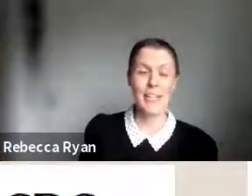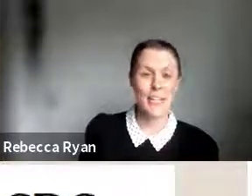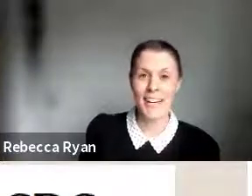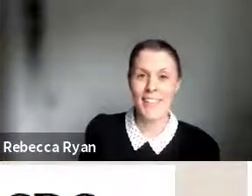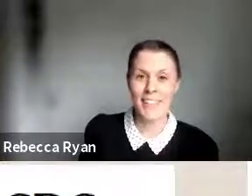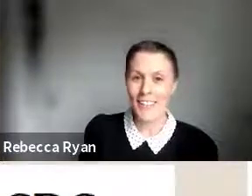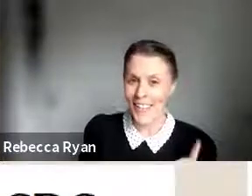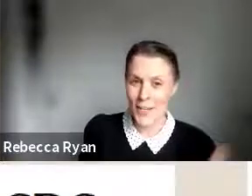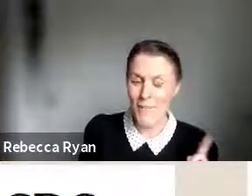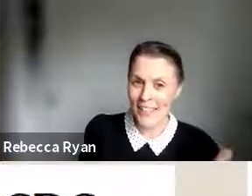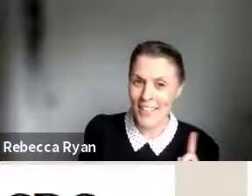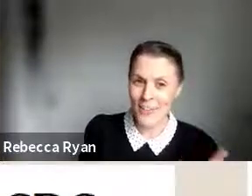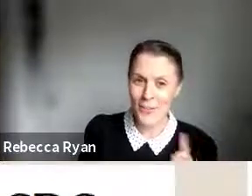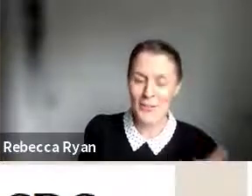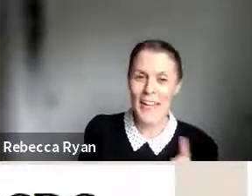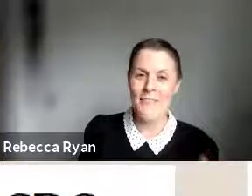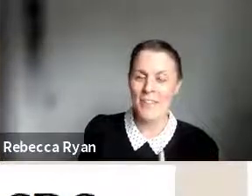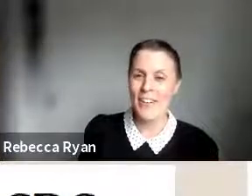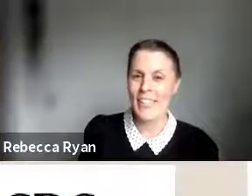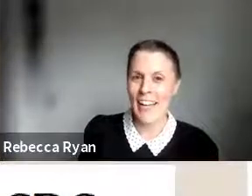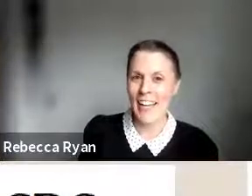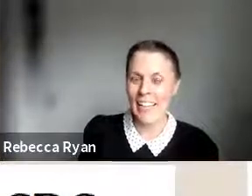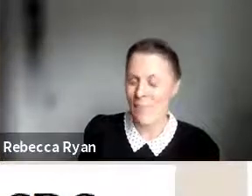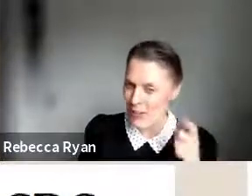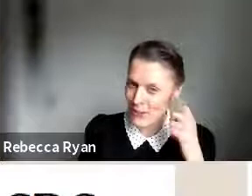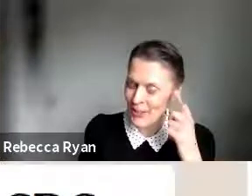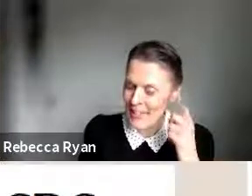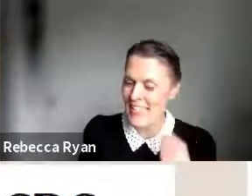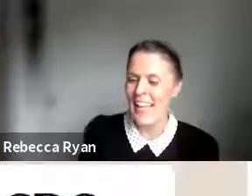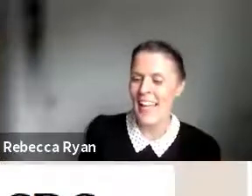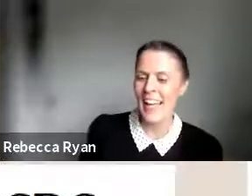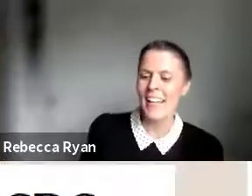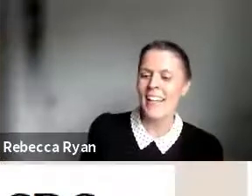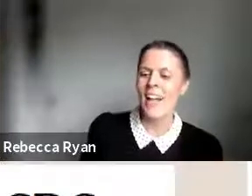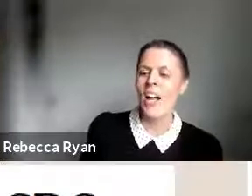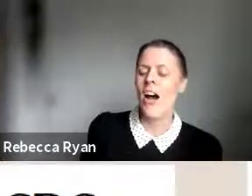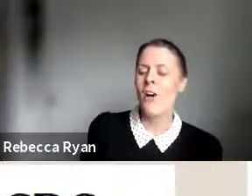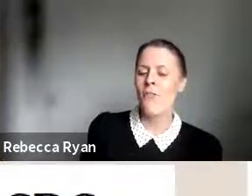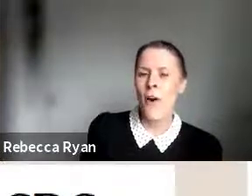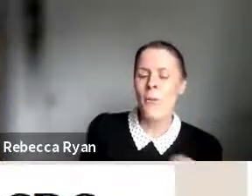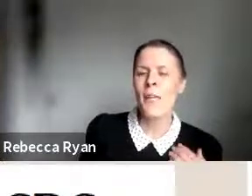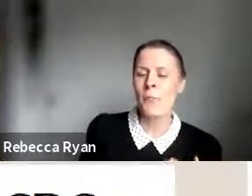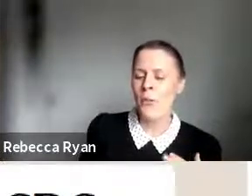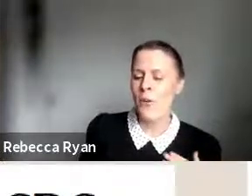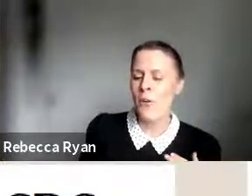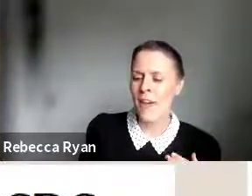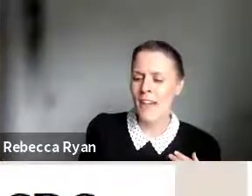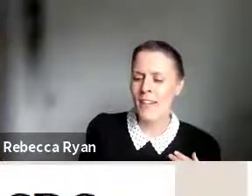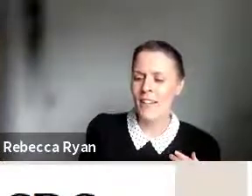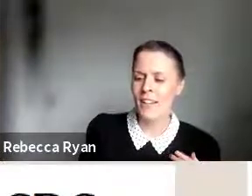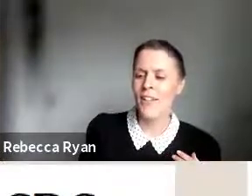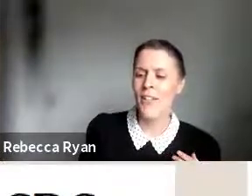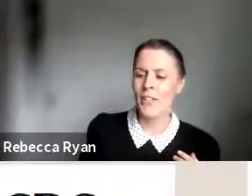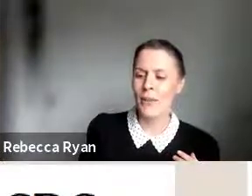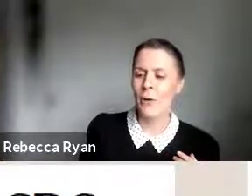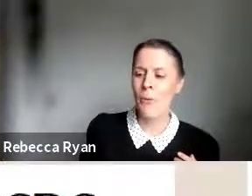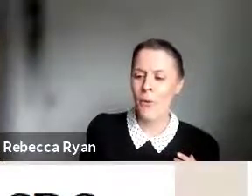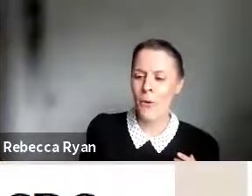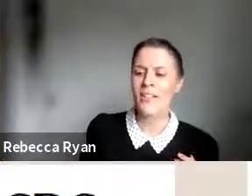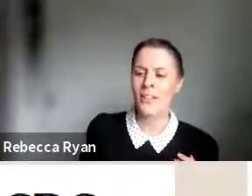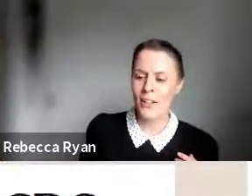and I rechecked it. Thank you, math teachers, for making me recheck and drilling that into the head. Of all people that were vaccinated,